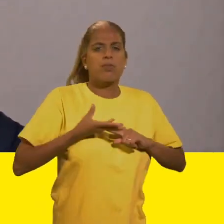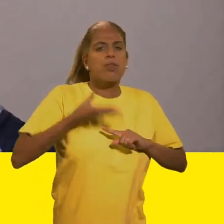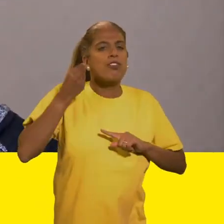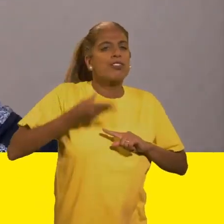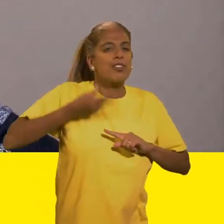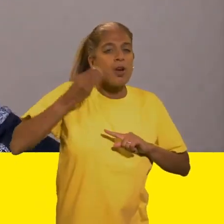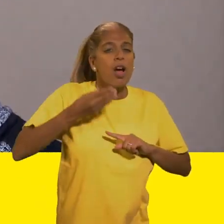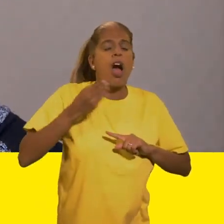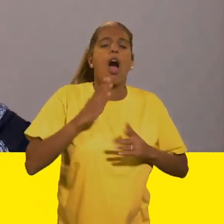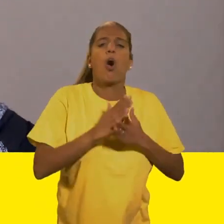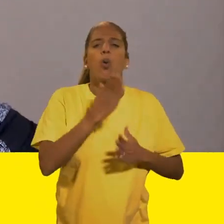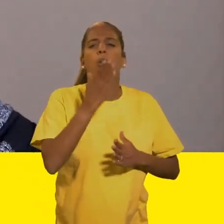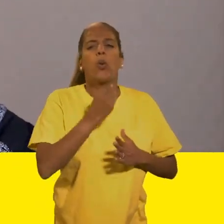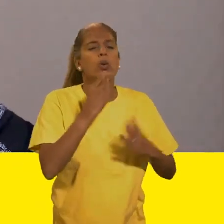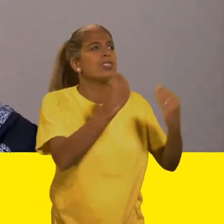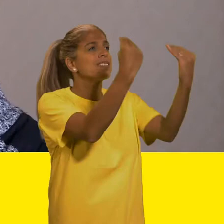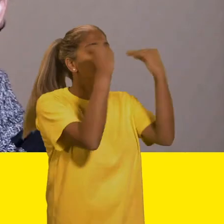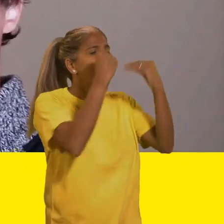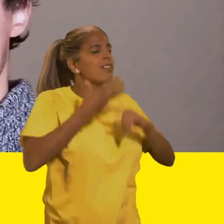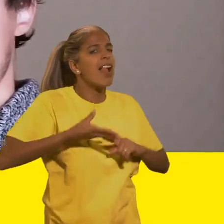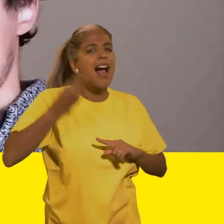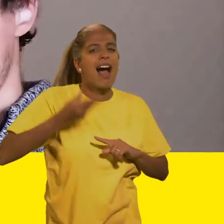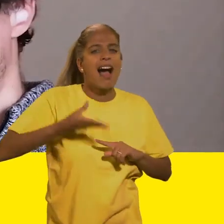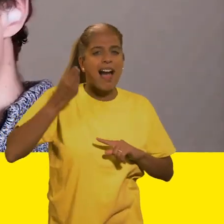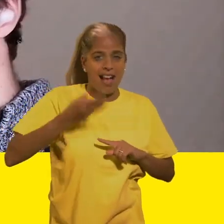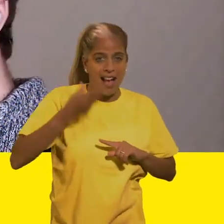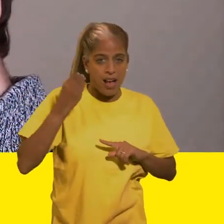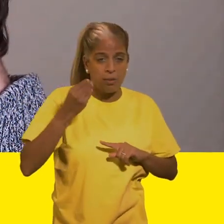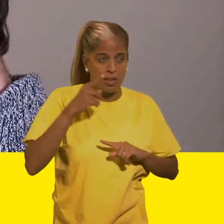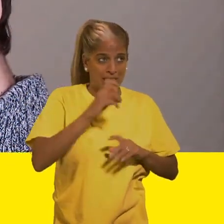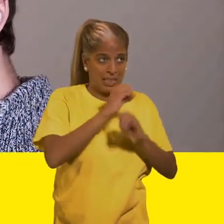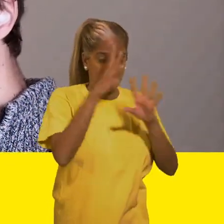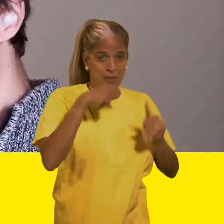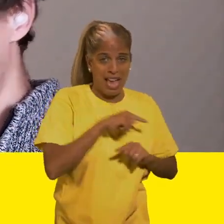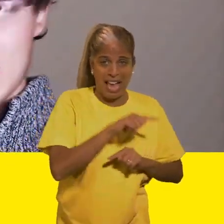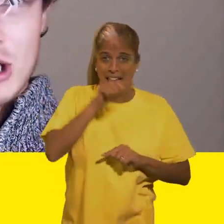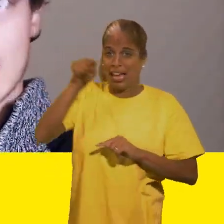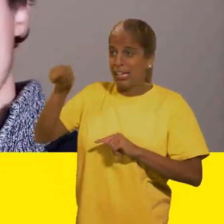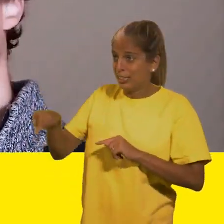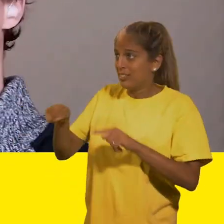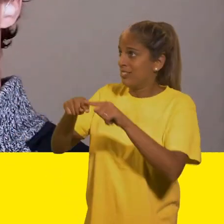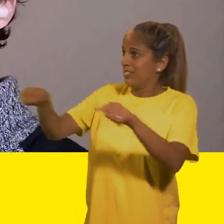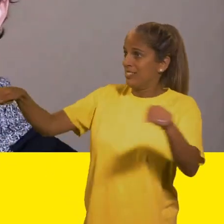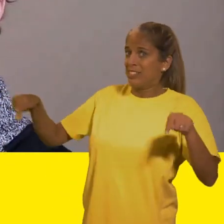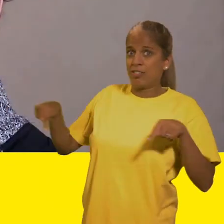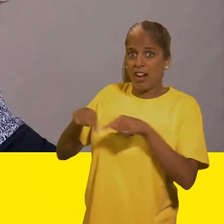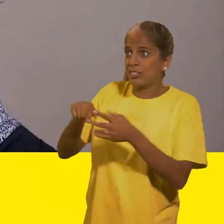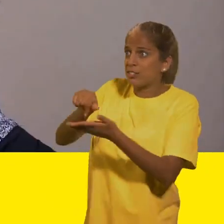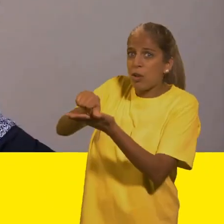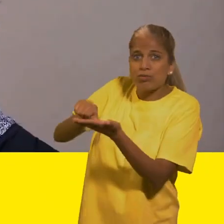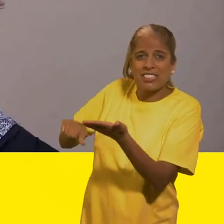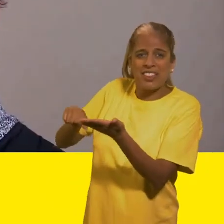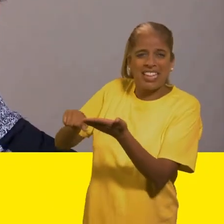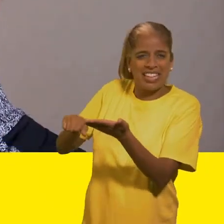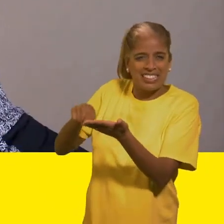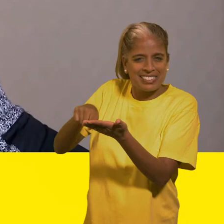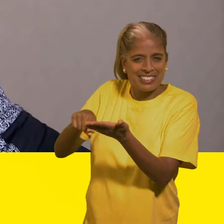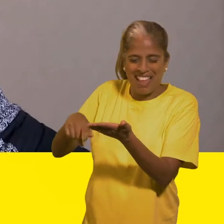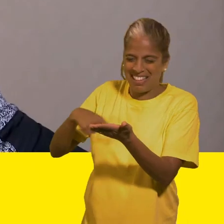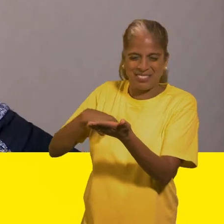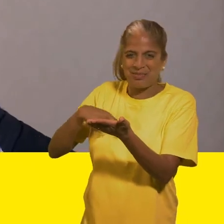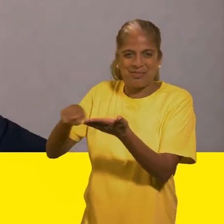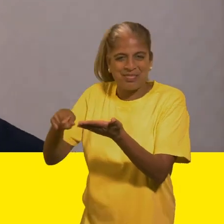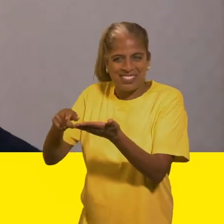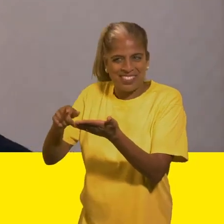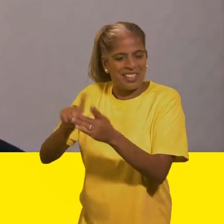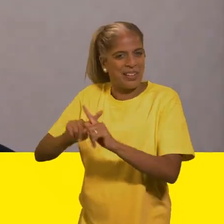body-worn microphone, which I found to be really good, really useful when I was in education. But you can imagine that wouldn't be so useful in the